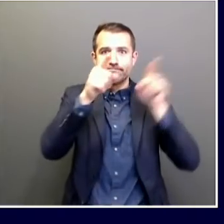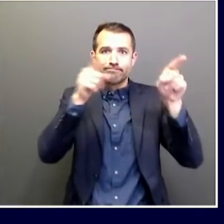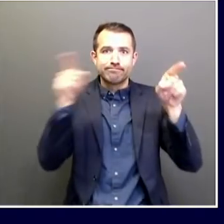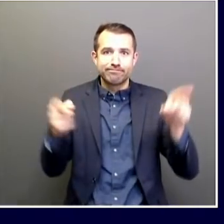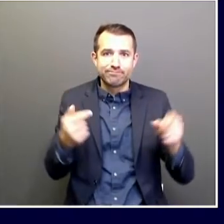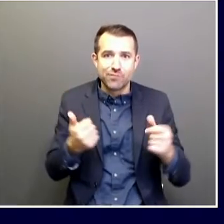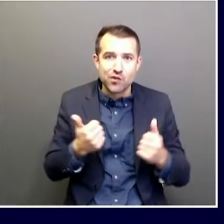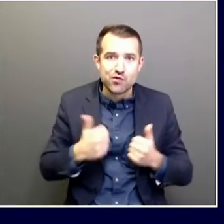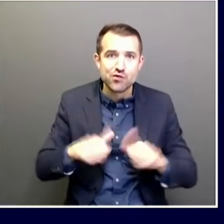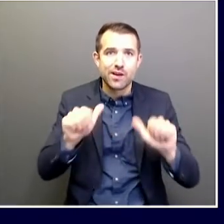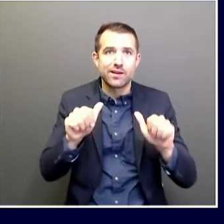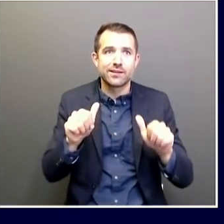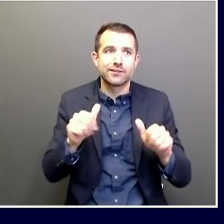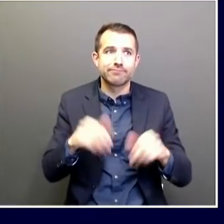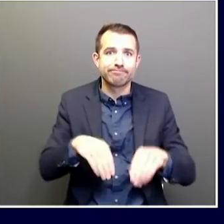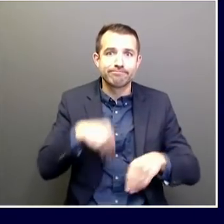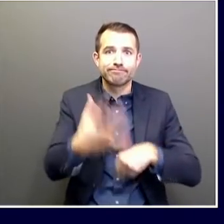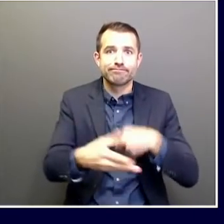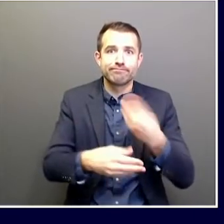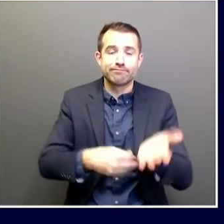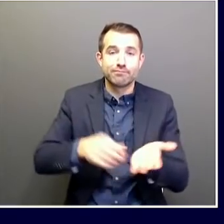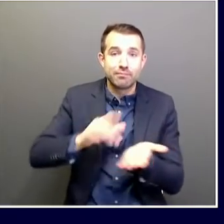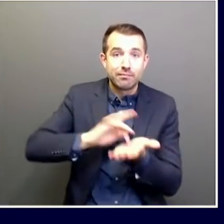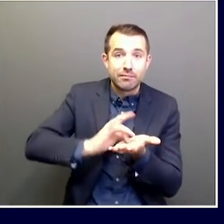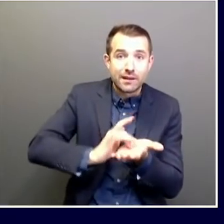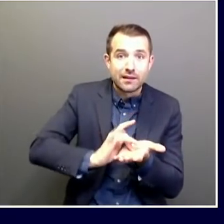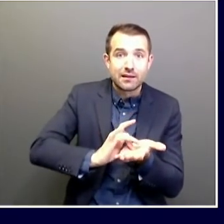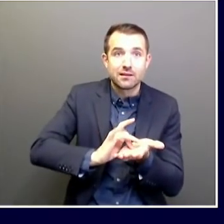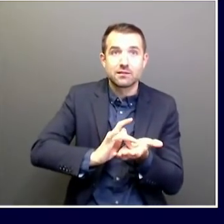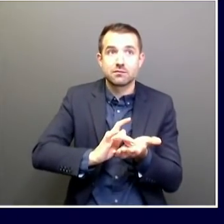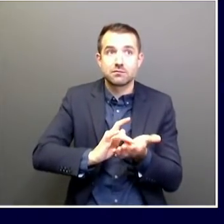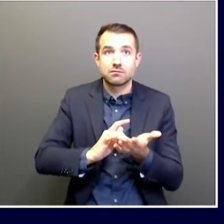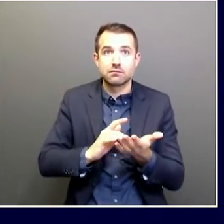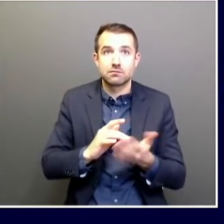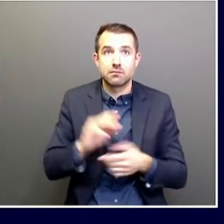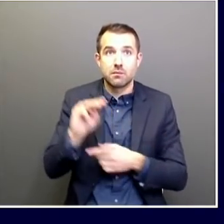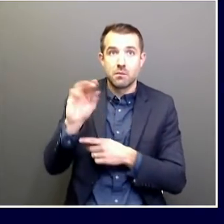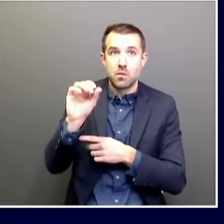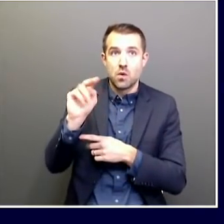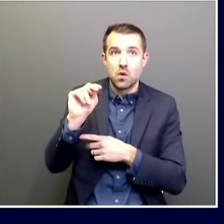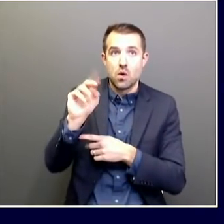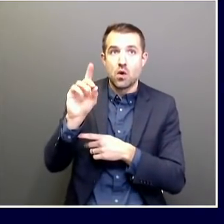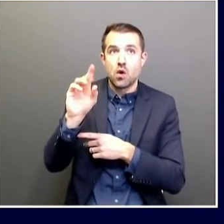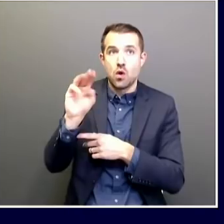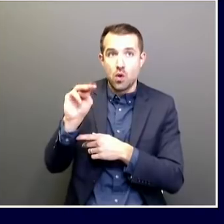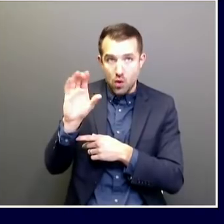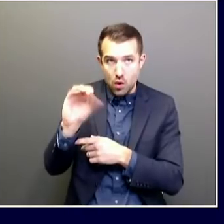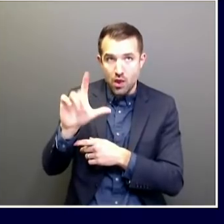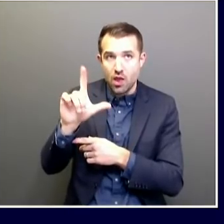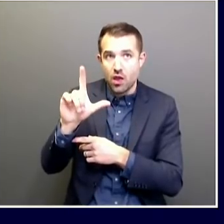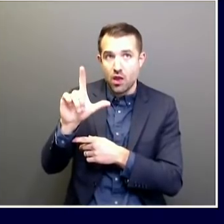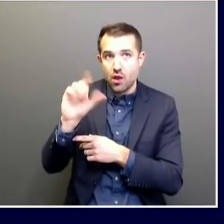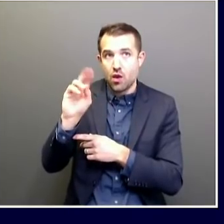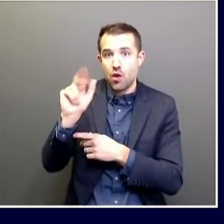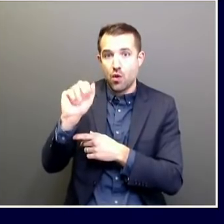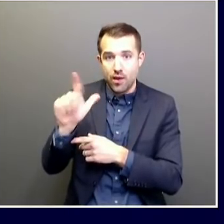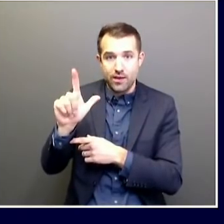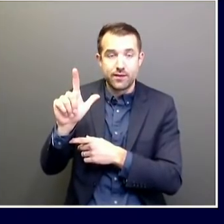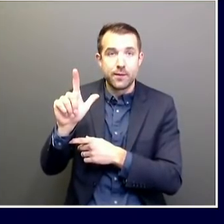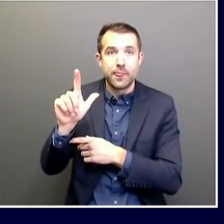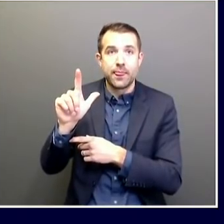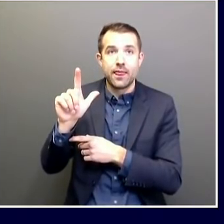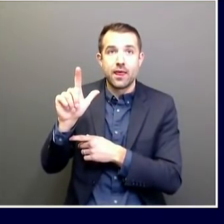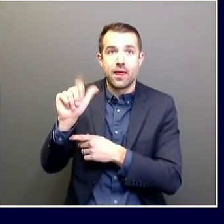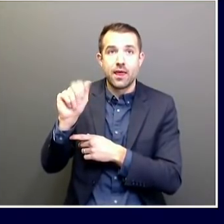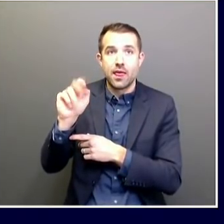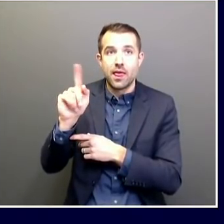antibodies. Would I prefer that we could prevent the disease altogether? Of course. But we have to make sure that if and when people do get COVID,